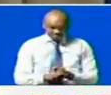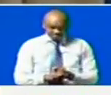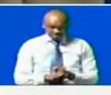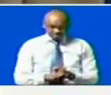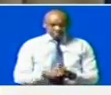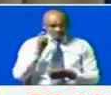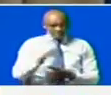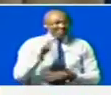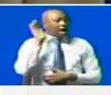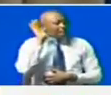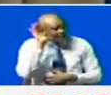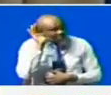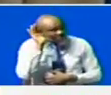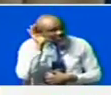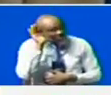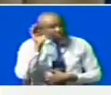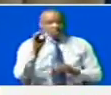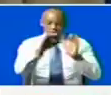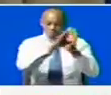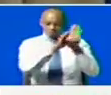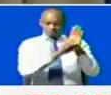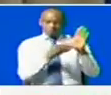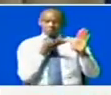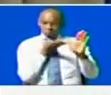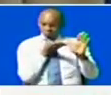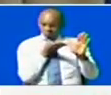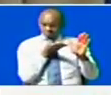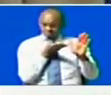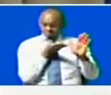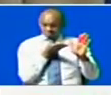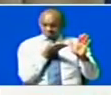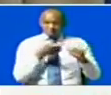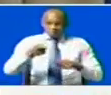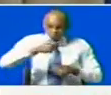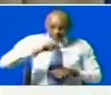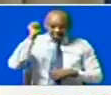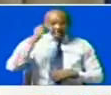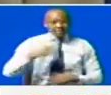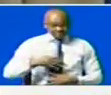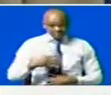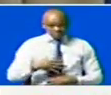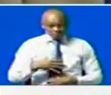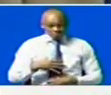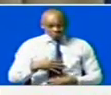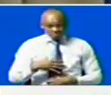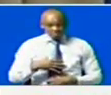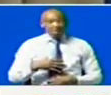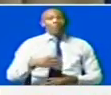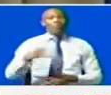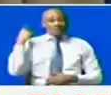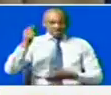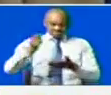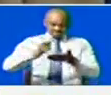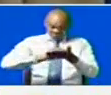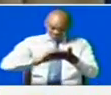abide by the Constitution that we as Kenyans passed